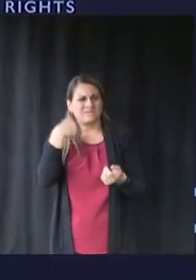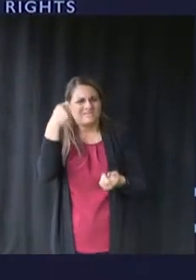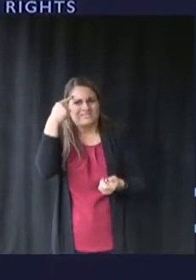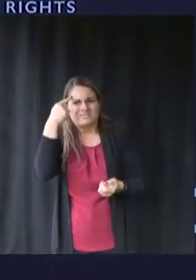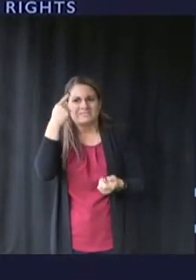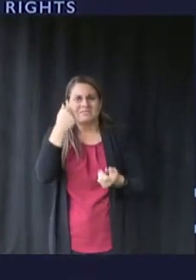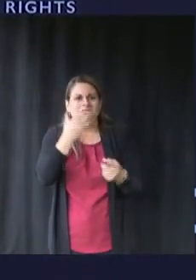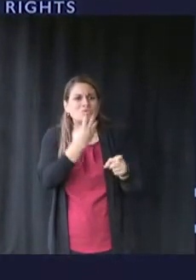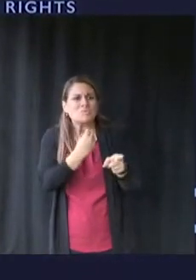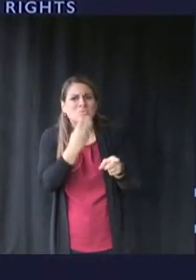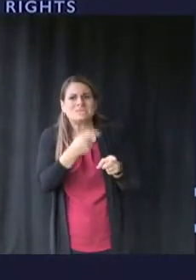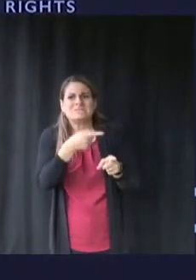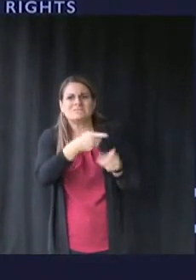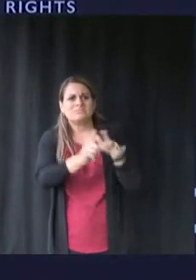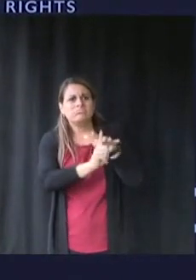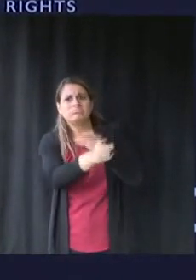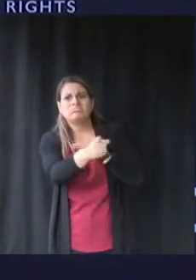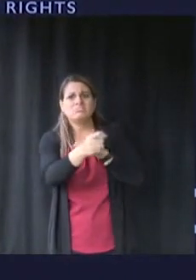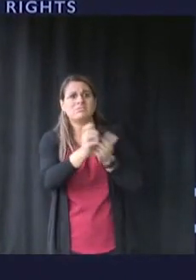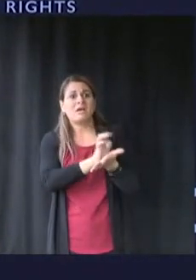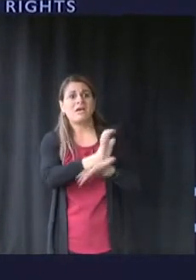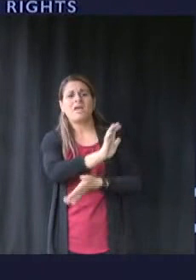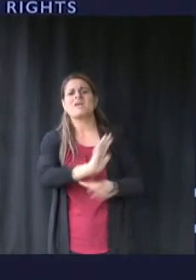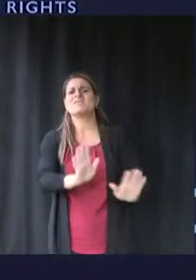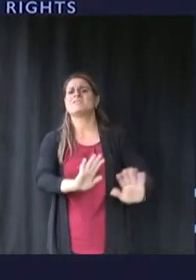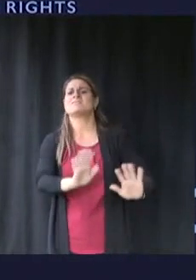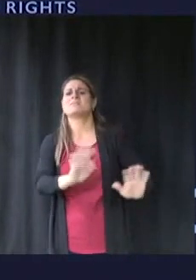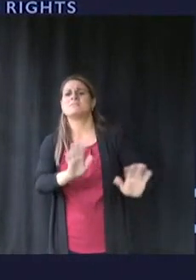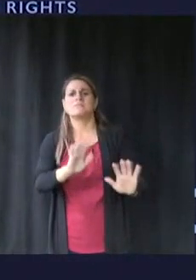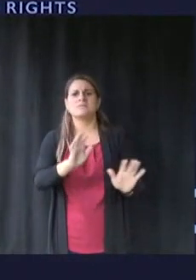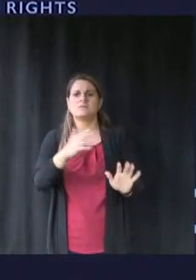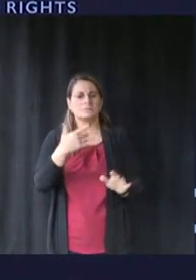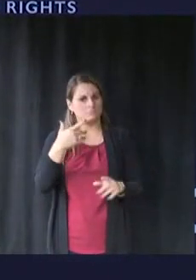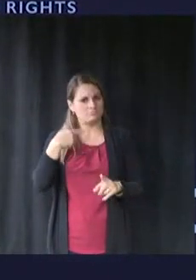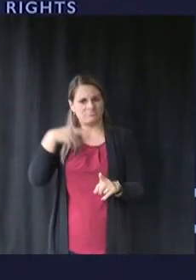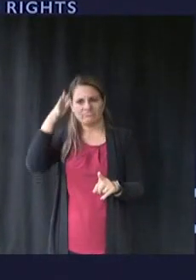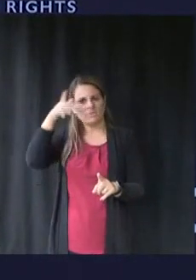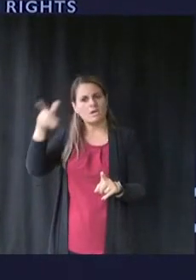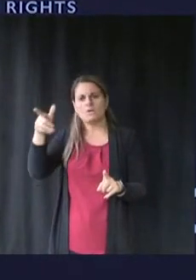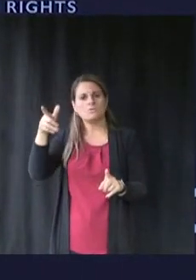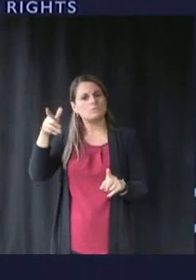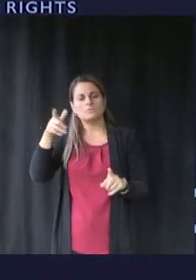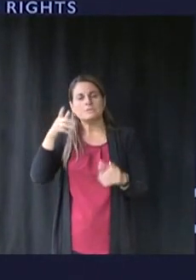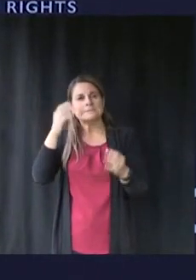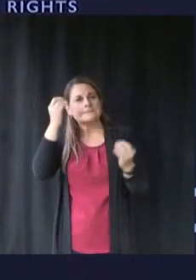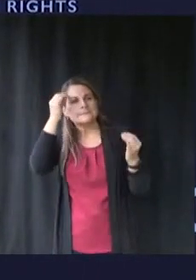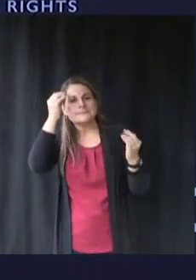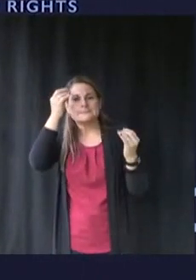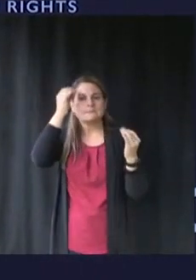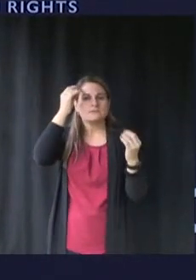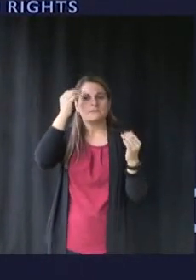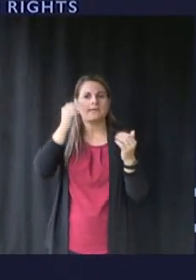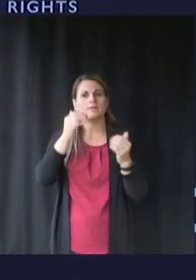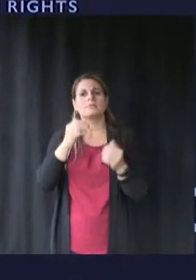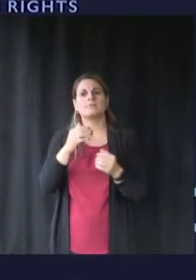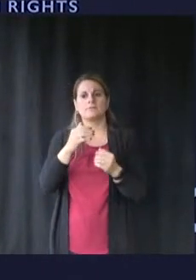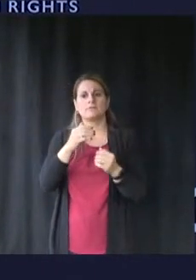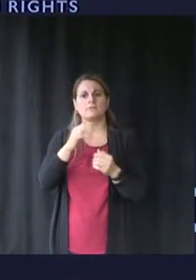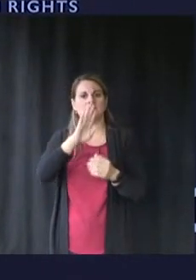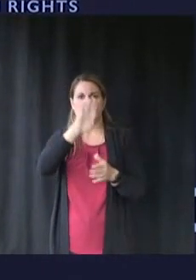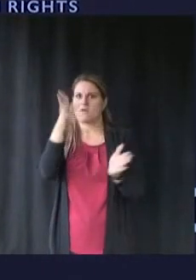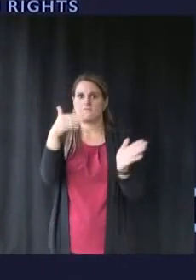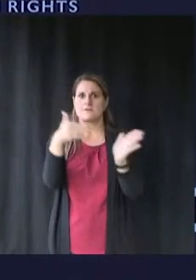Europe. He believed passionately the only way we could make real the promise of never again was to